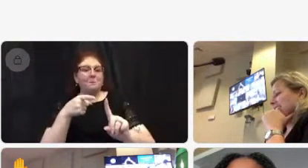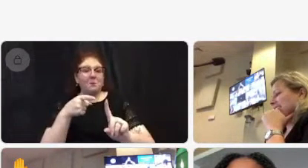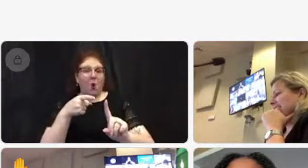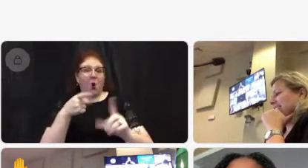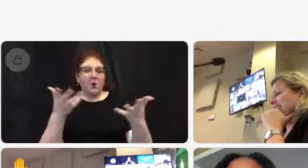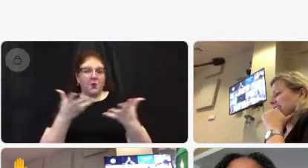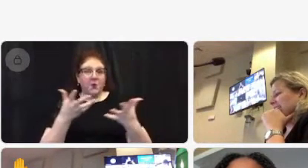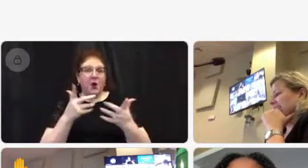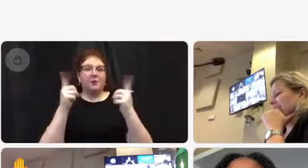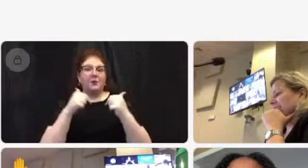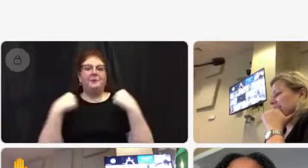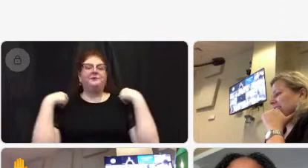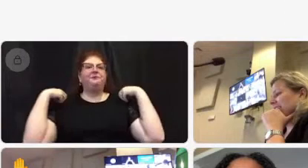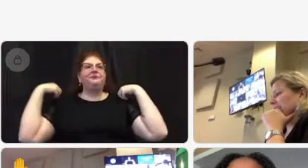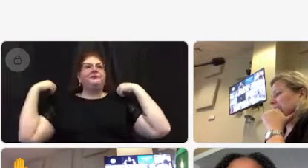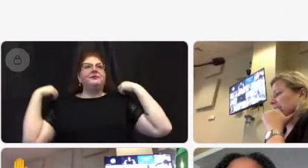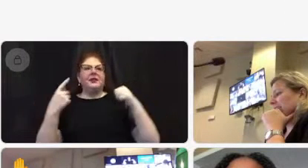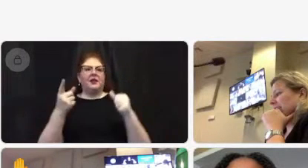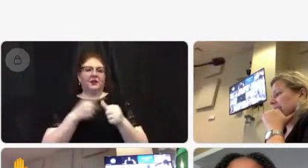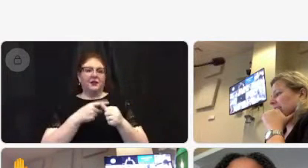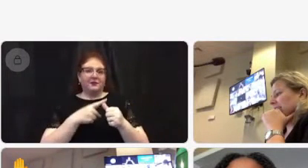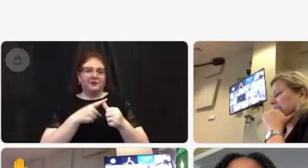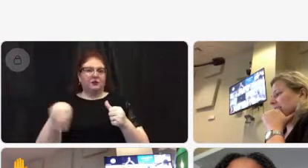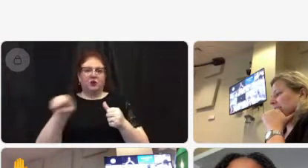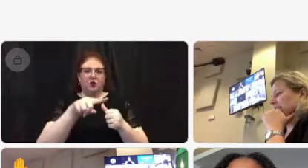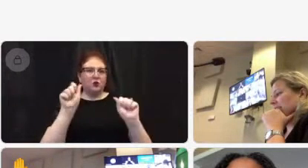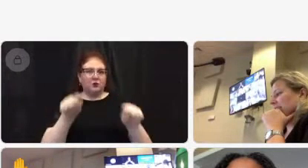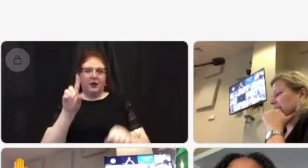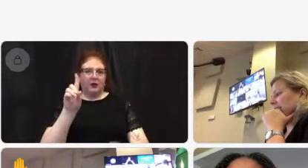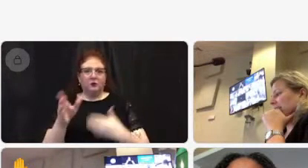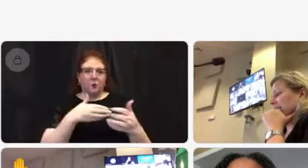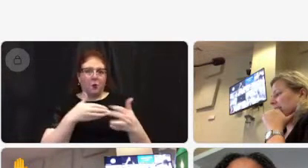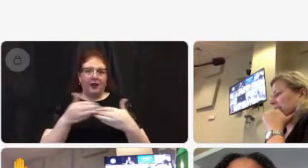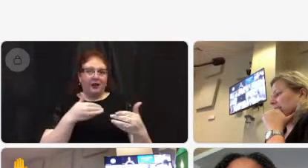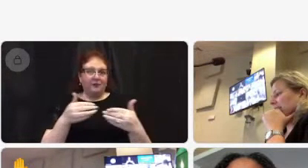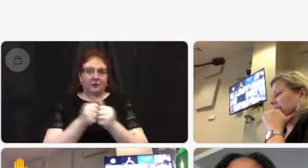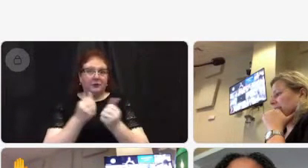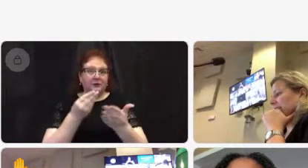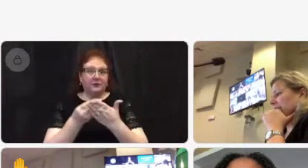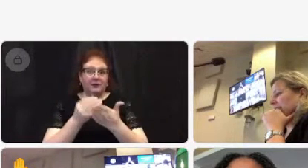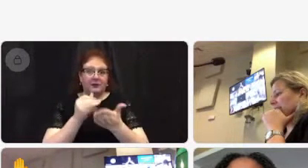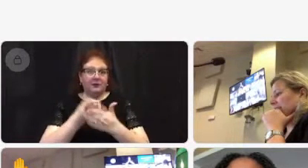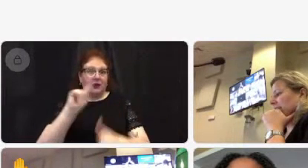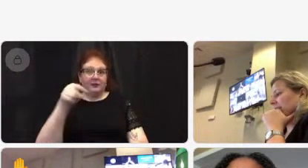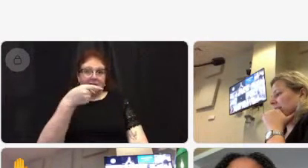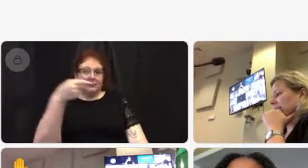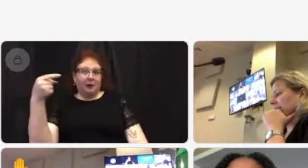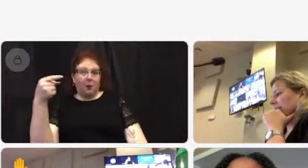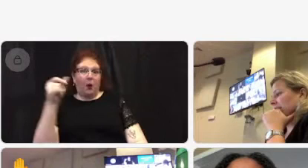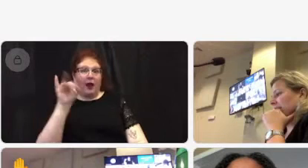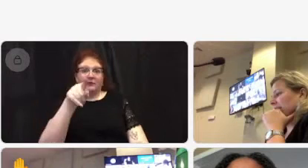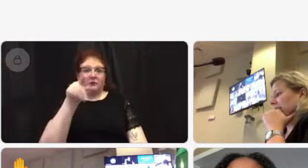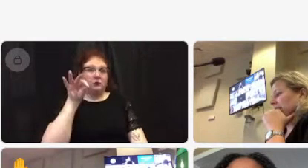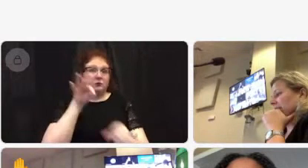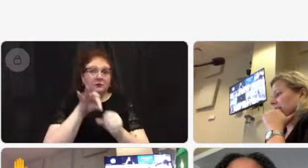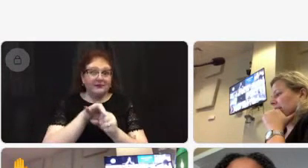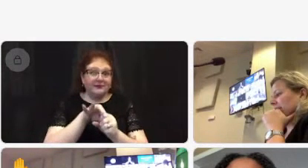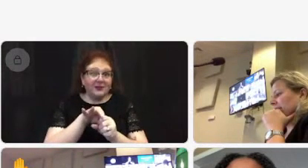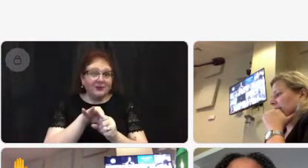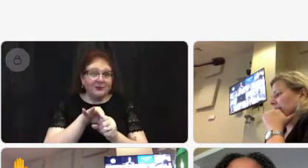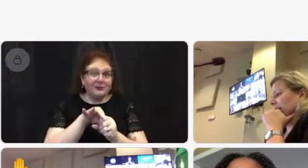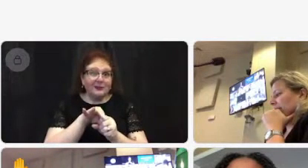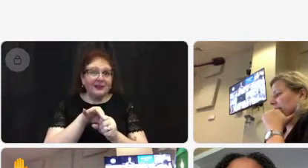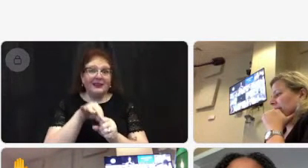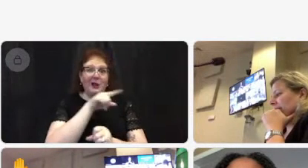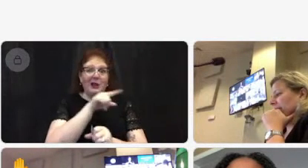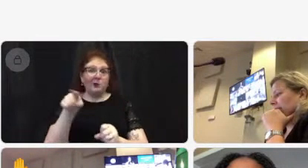in number one, you all can do whatever with the money. That's number one. Let's be very clear. If you all vote and say, hey, you